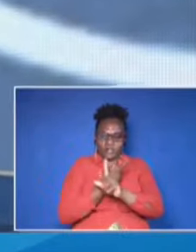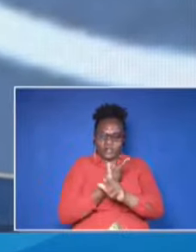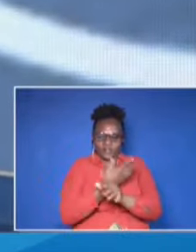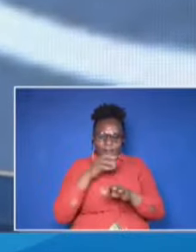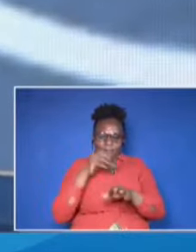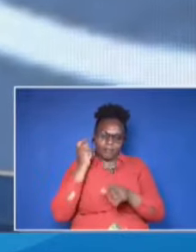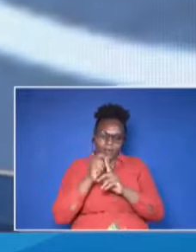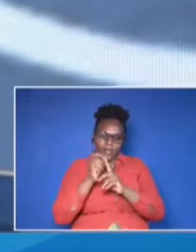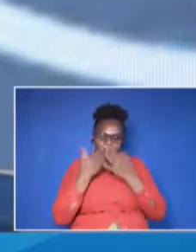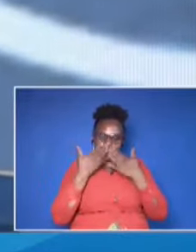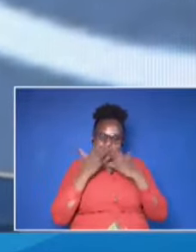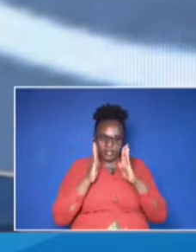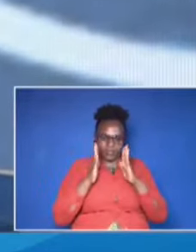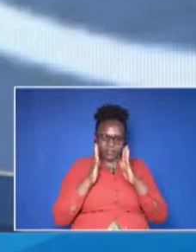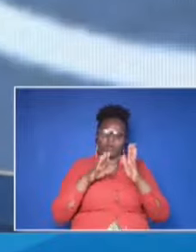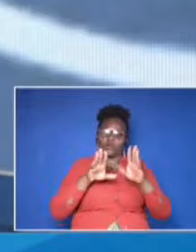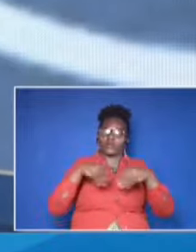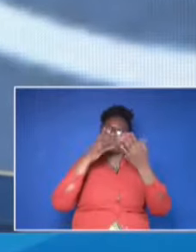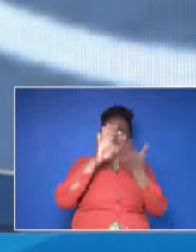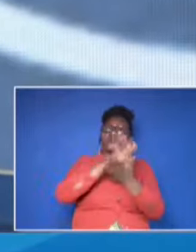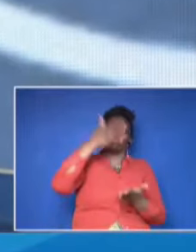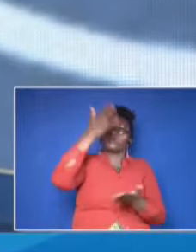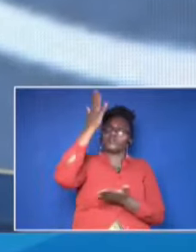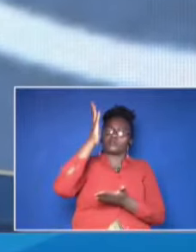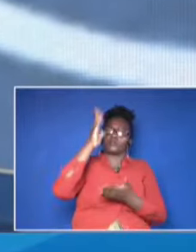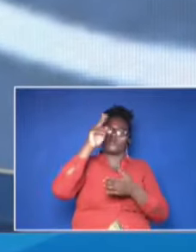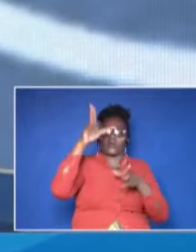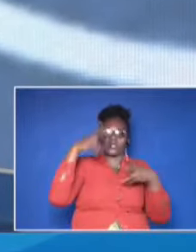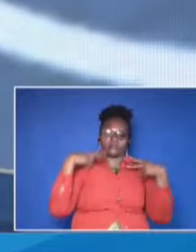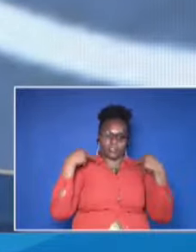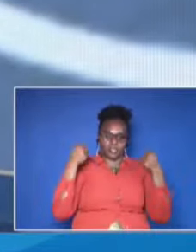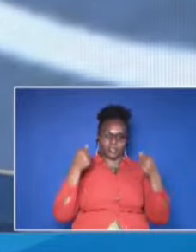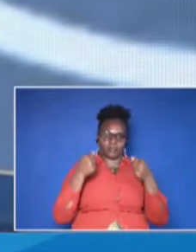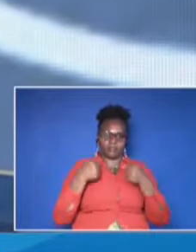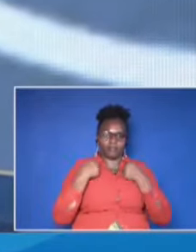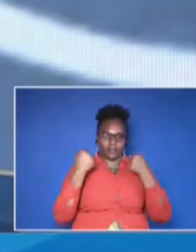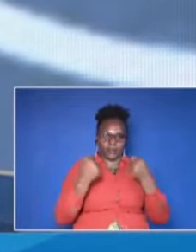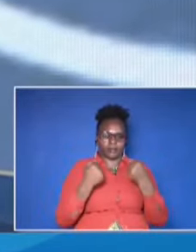more we give all glory to God for his healing